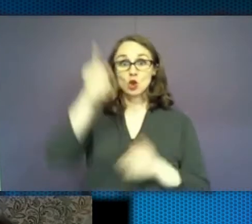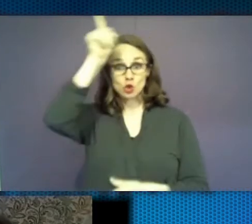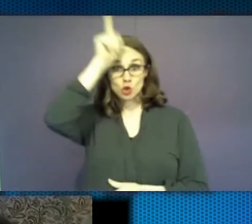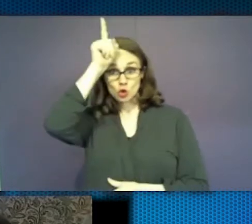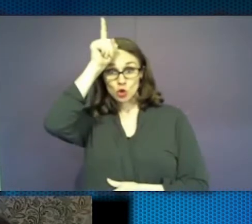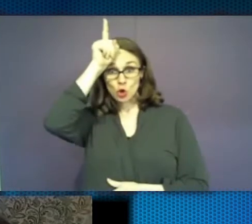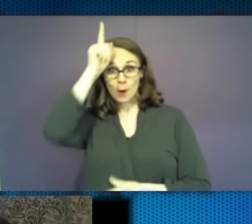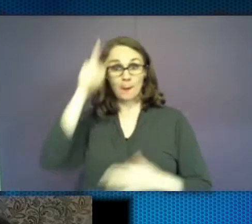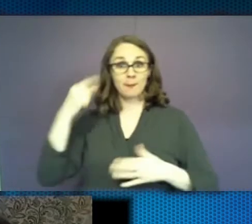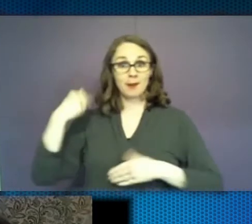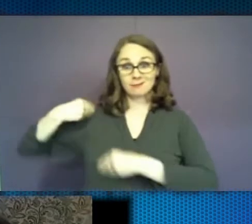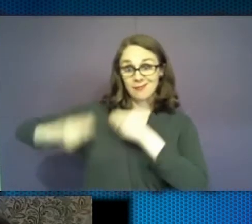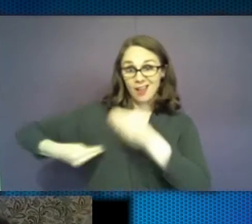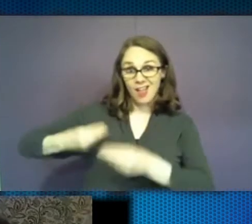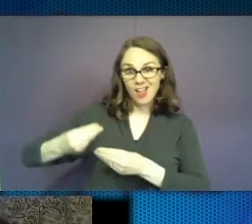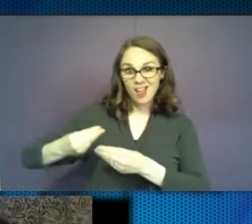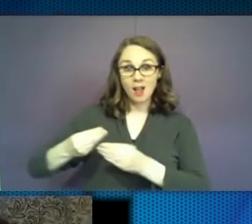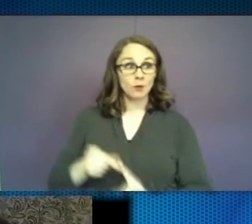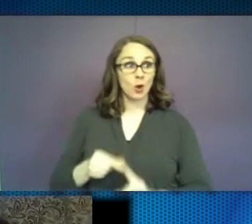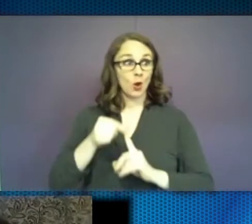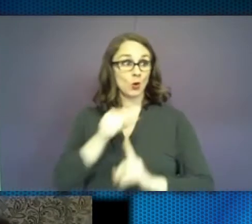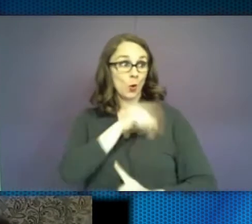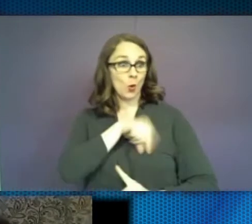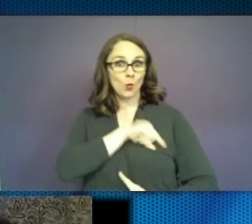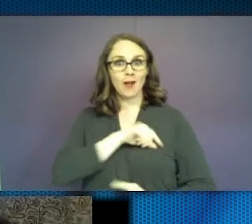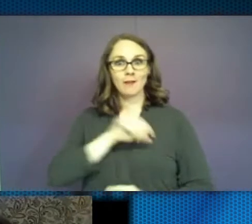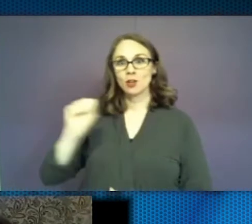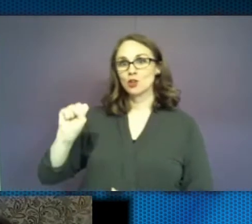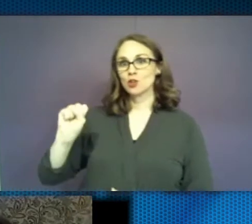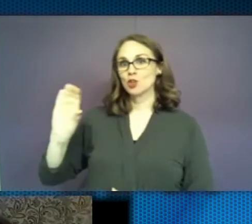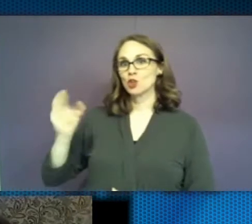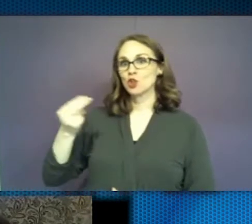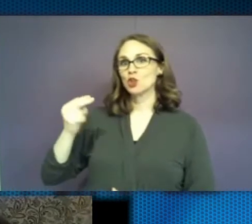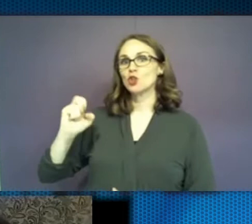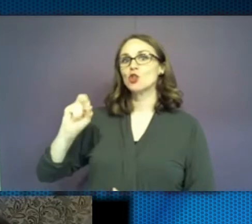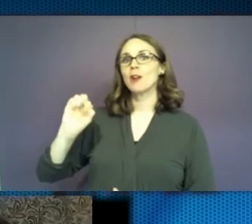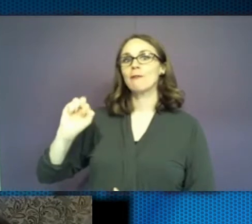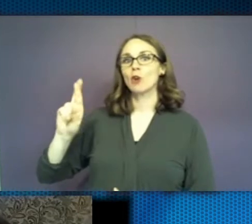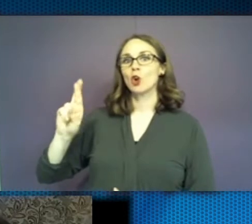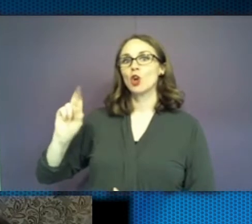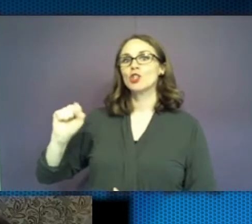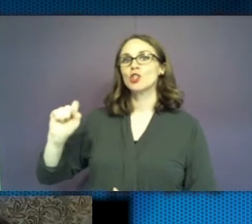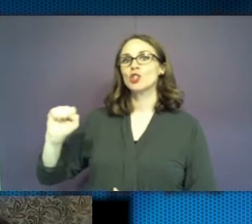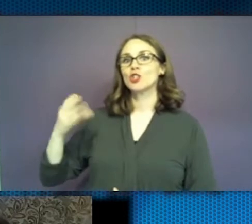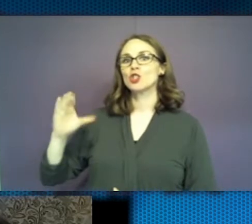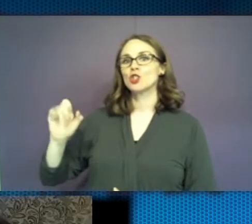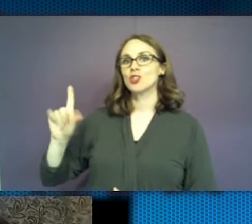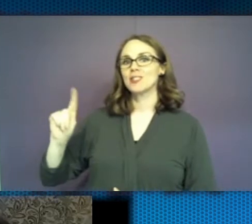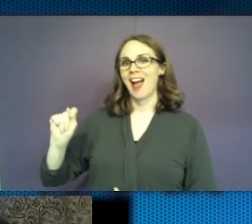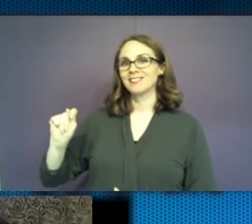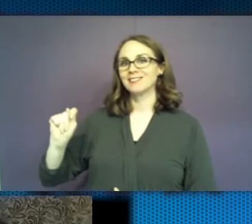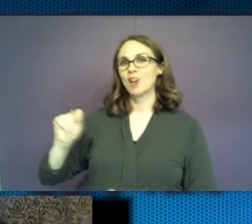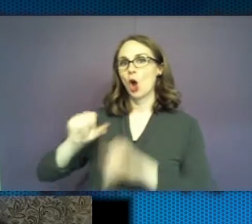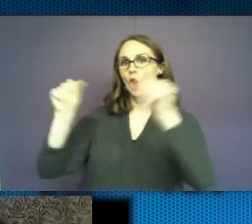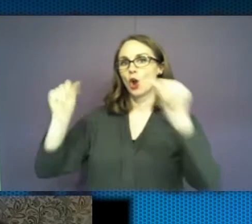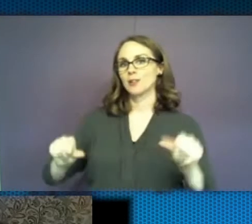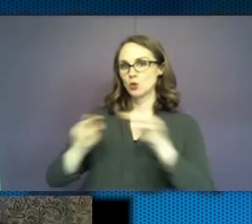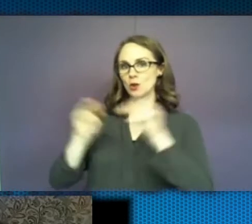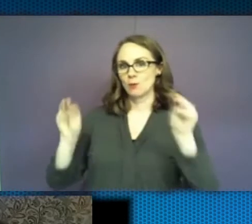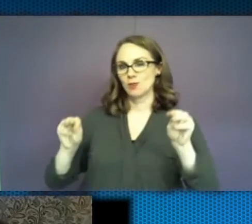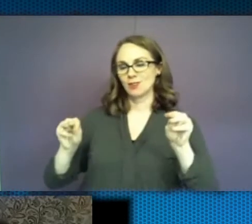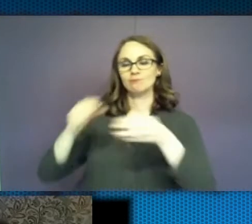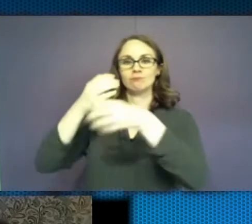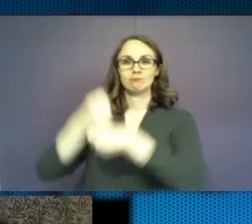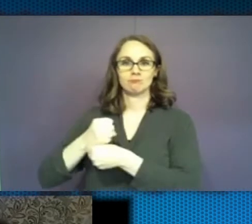taking a look at some of the unique qualities of the Schifferstadt Architectural Museum. Now, Reiner, I'm excited for the opportunity to hear